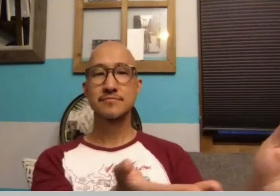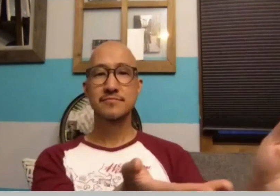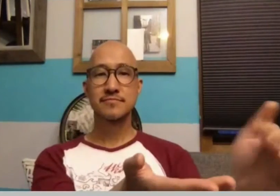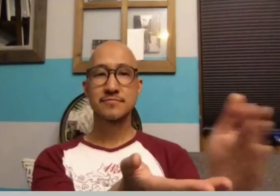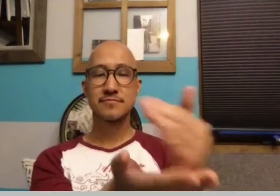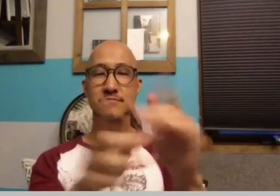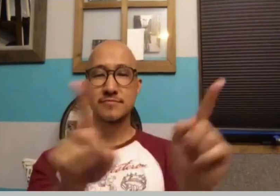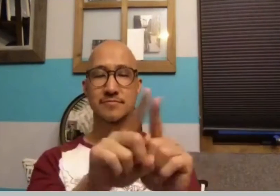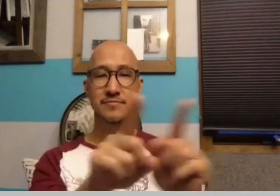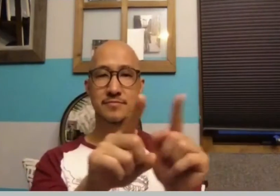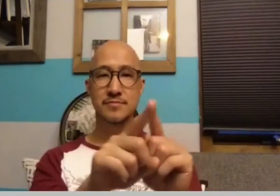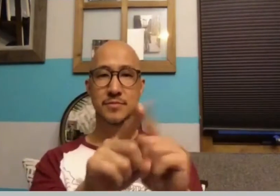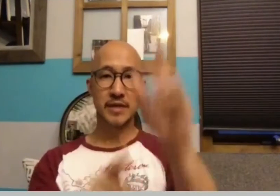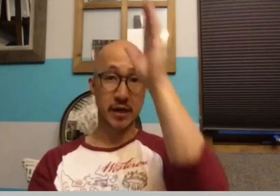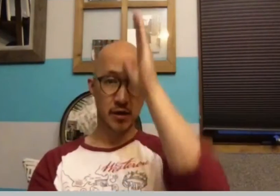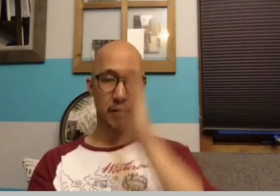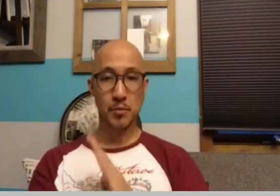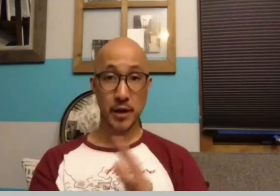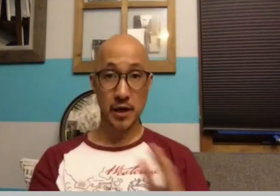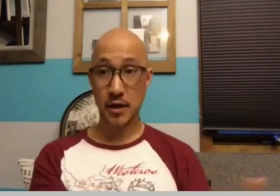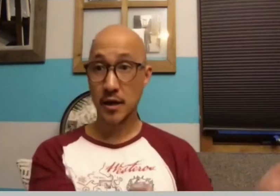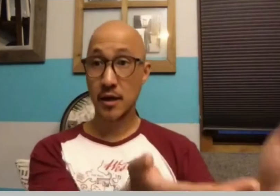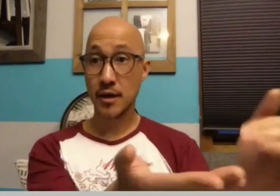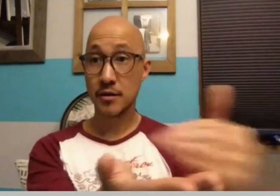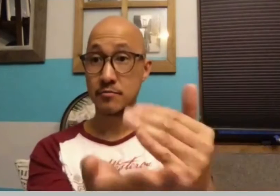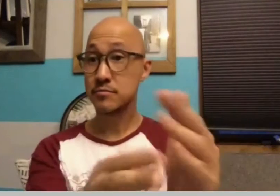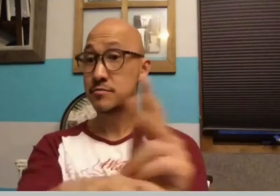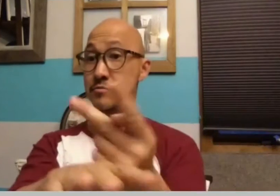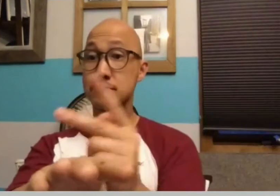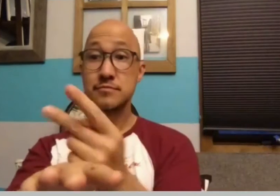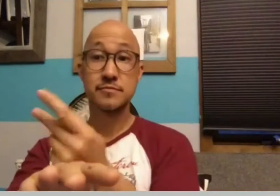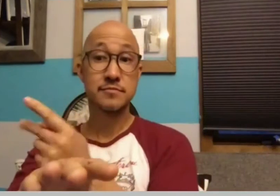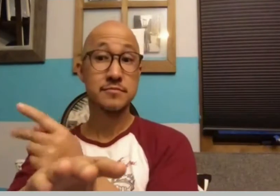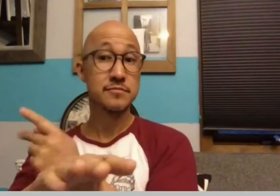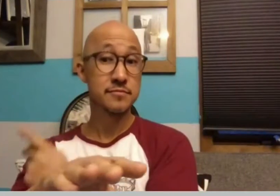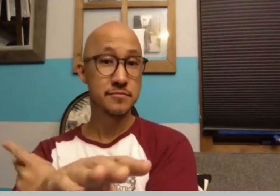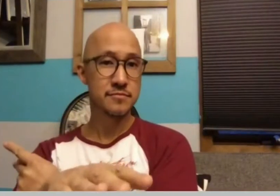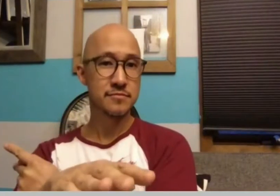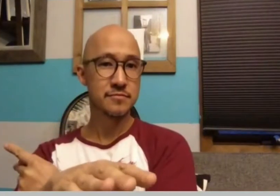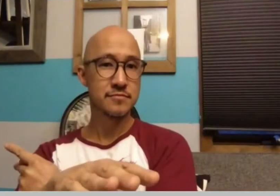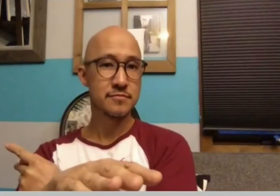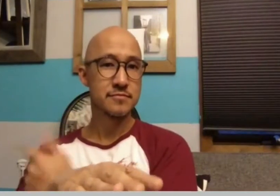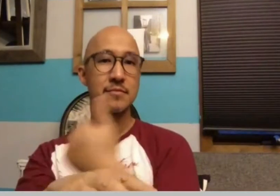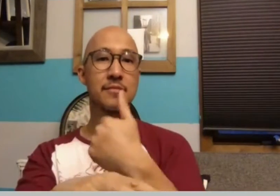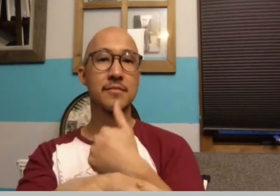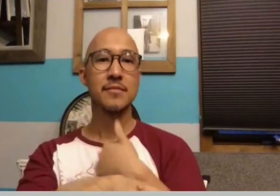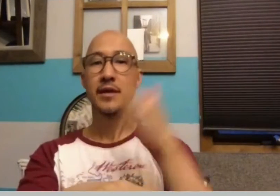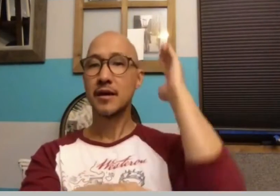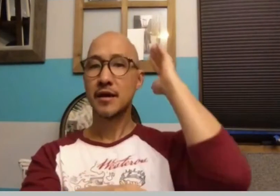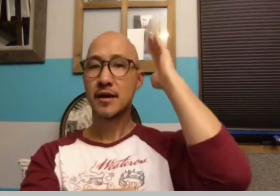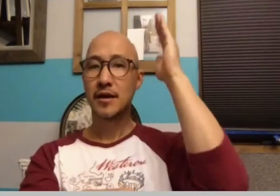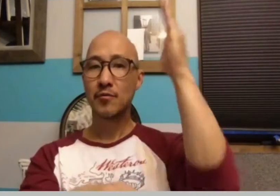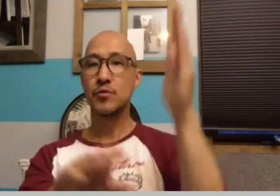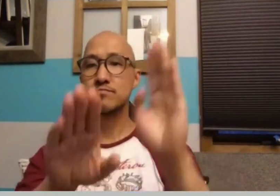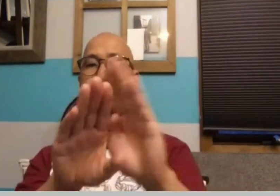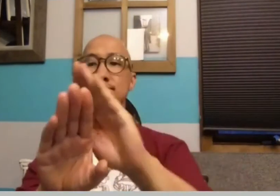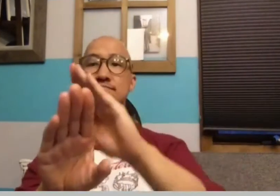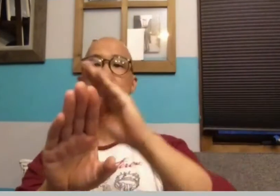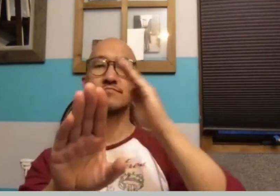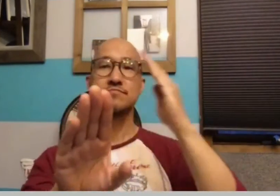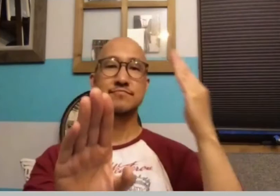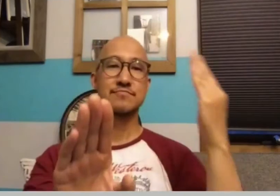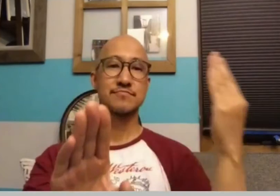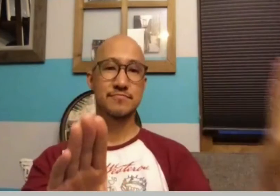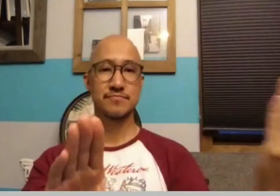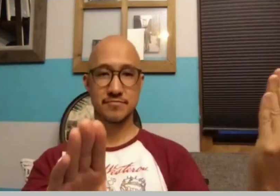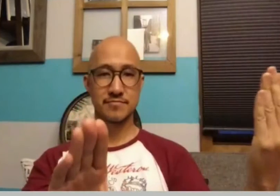like a flock in its pasture. The place will throng with people. The one who breaks open the way will go up before them. They will break